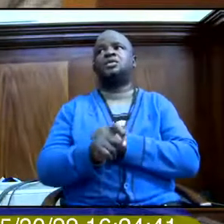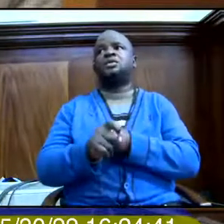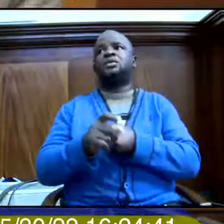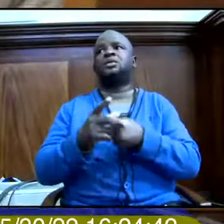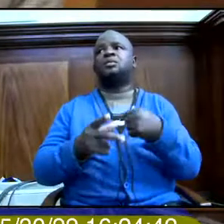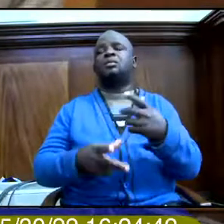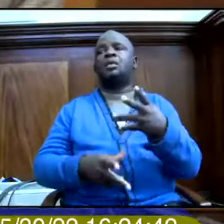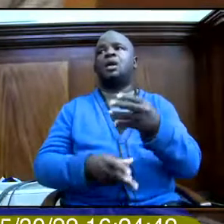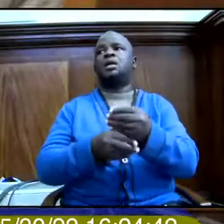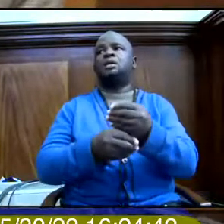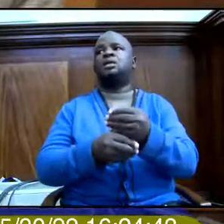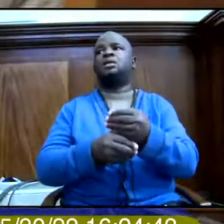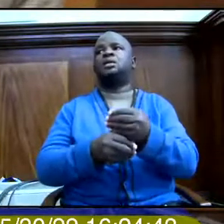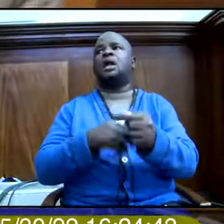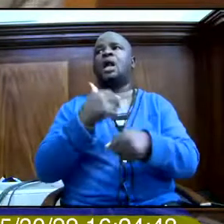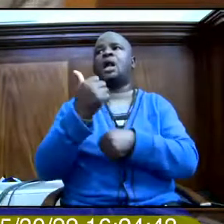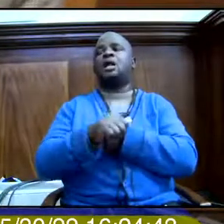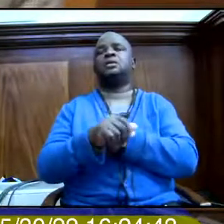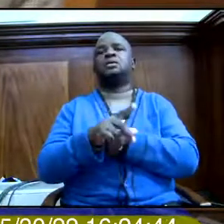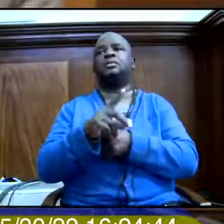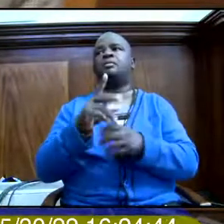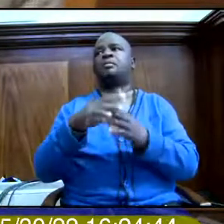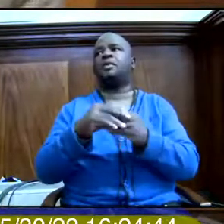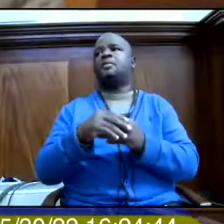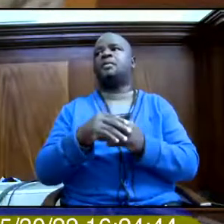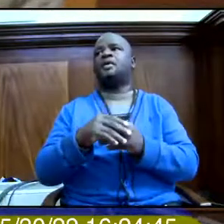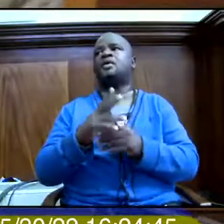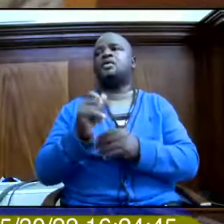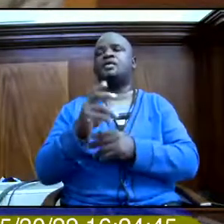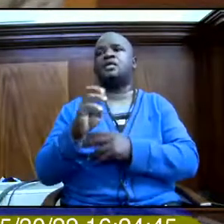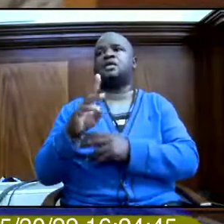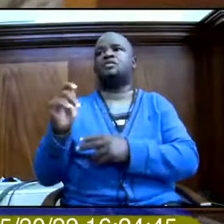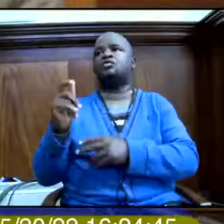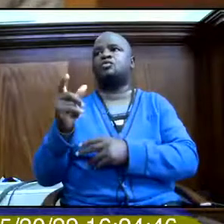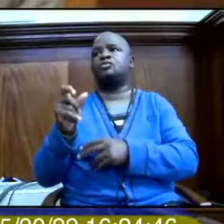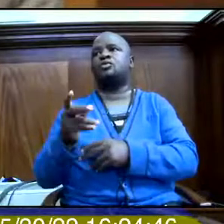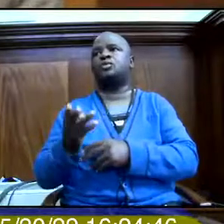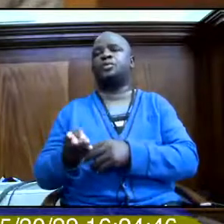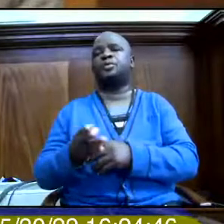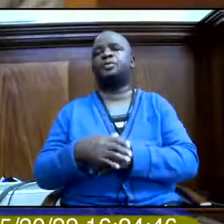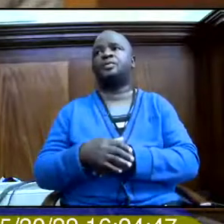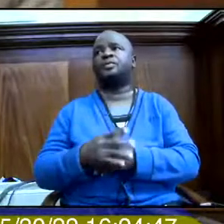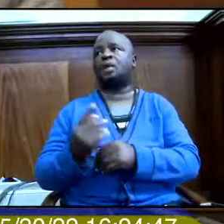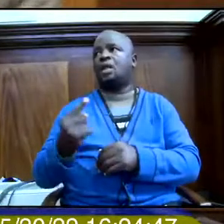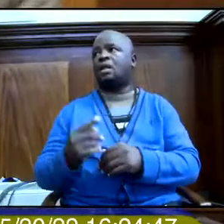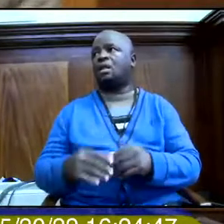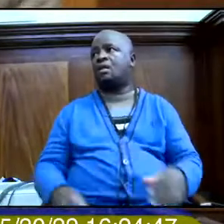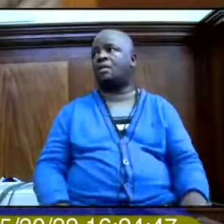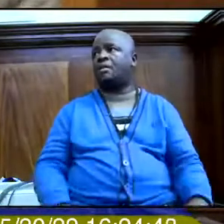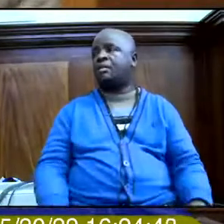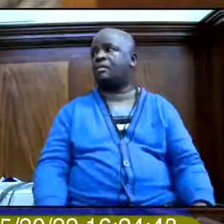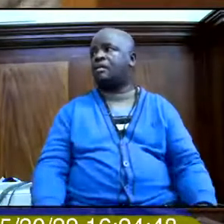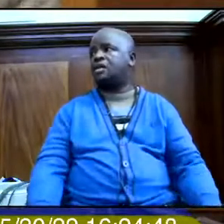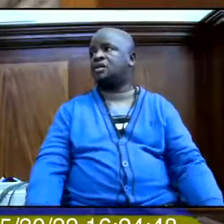soft so the last affiliate from self to is the one coming